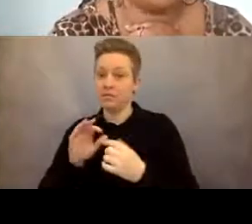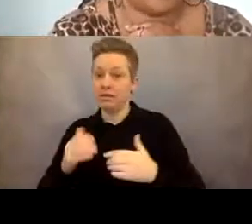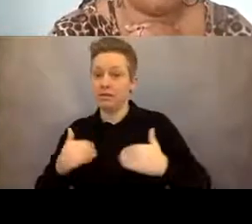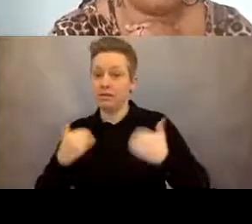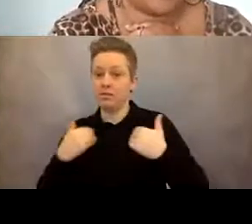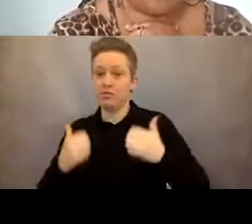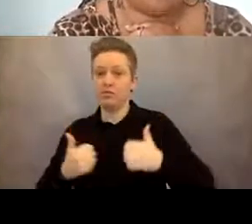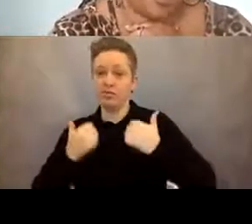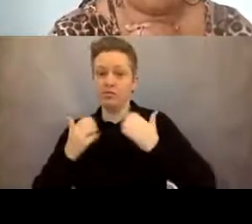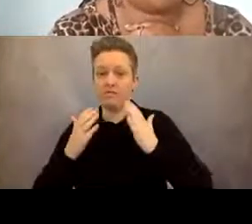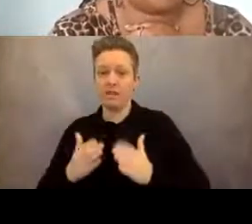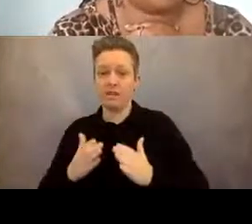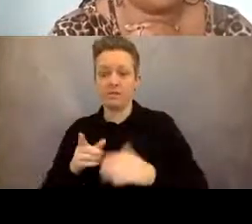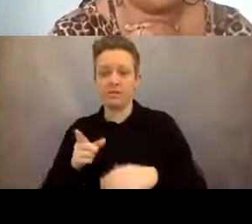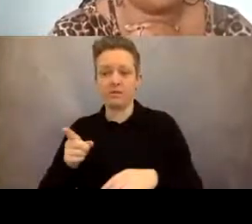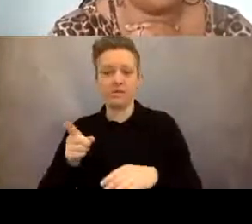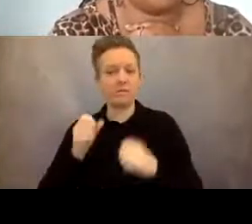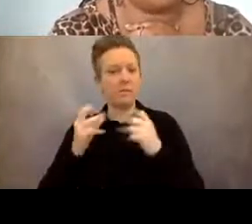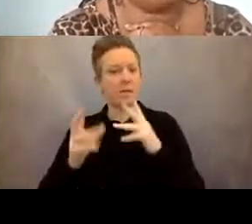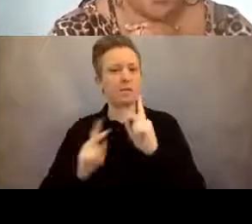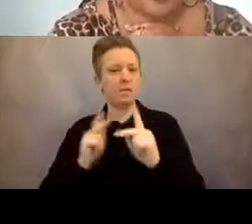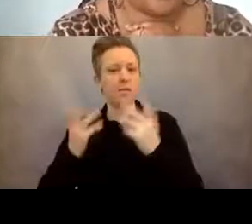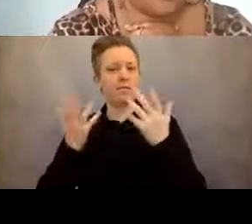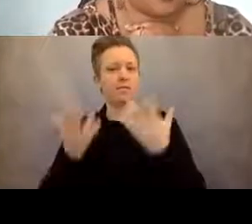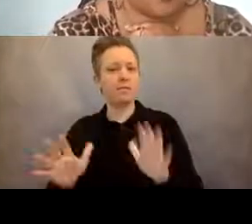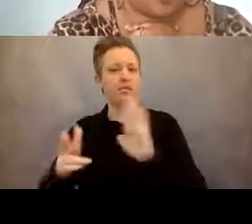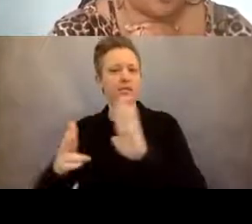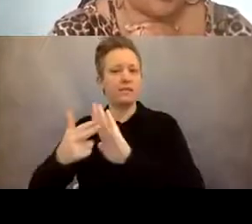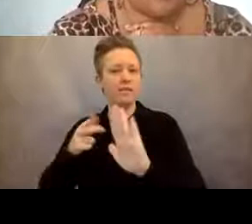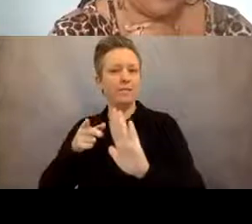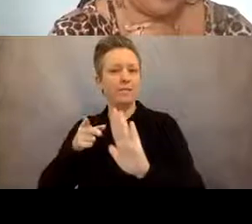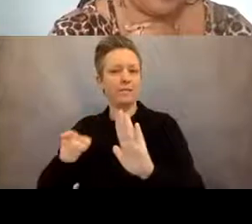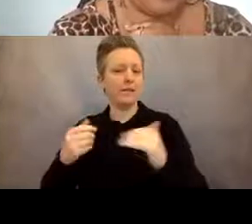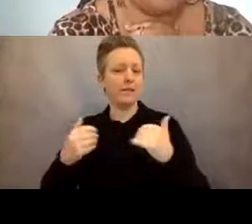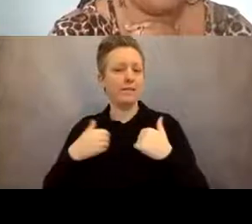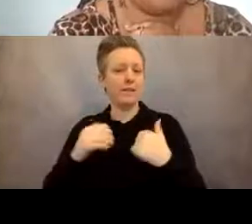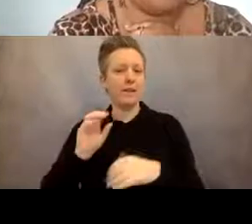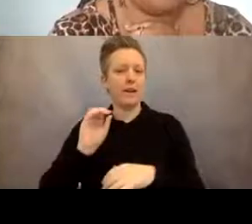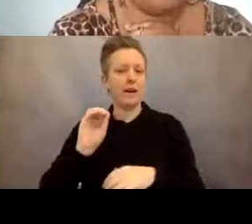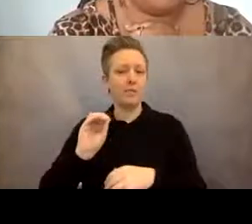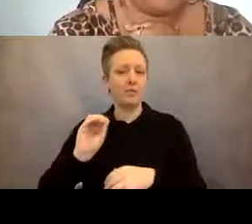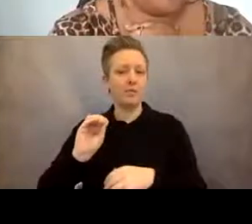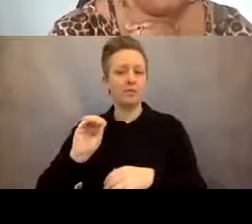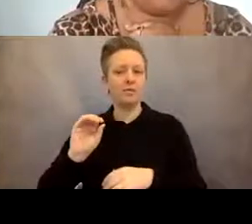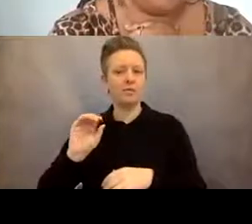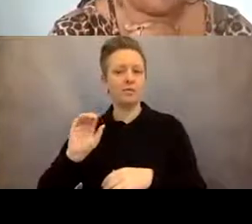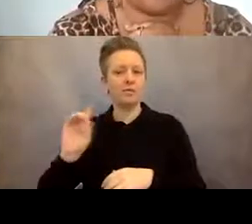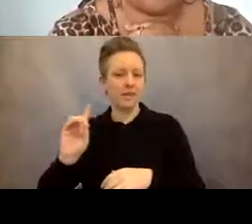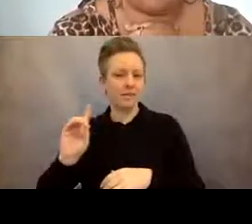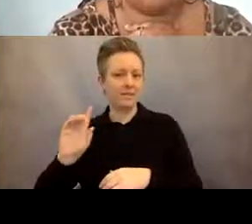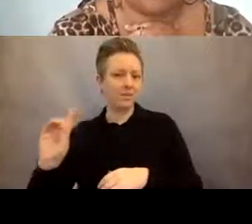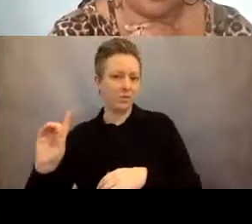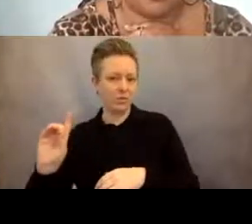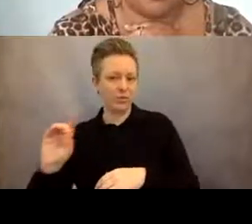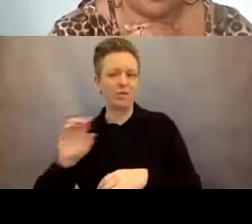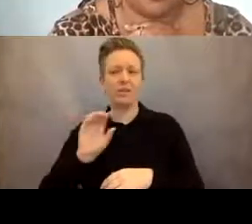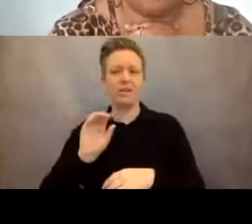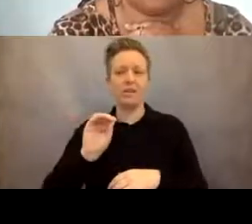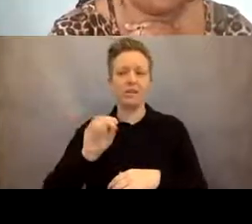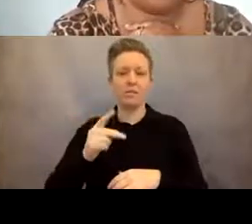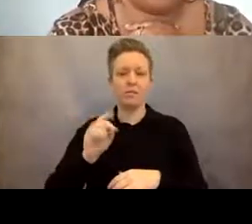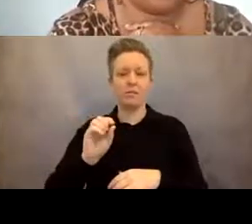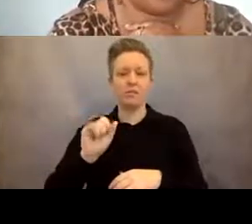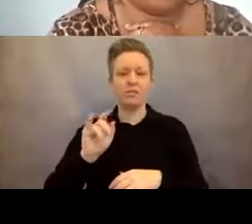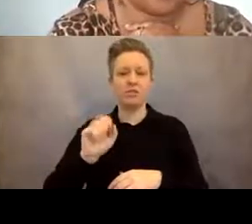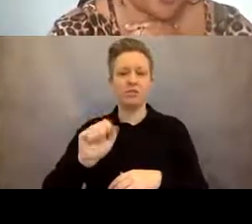already been labeled as having oppositional defiance disorder, where when they were interacting with me,